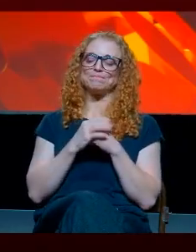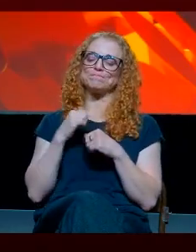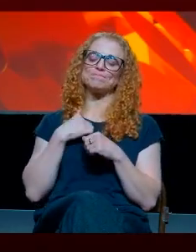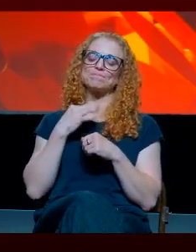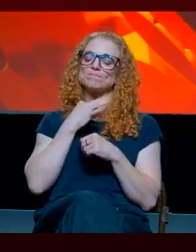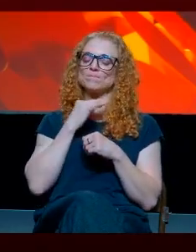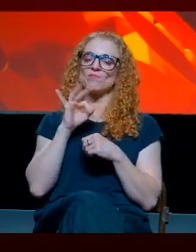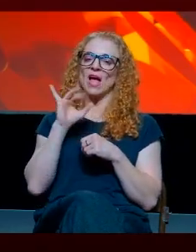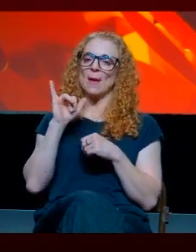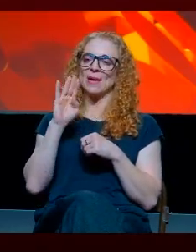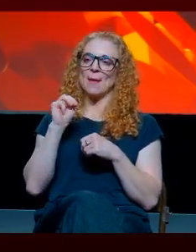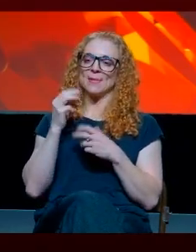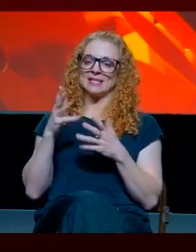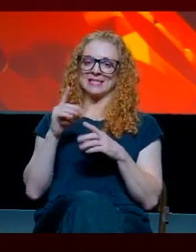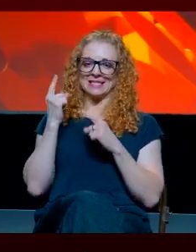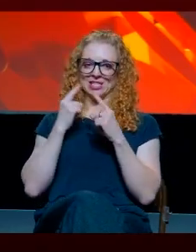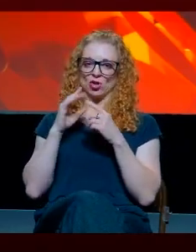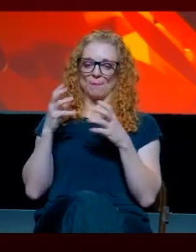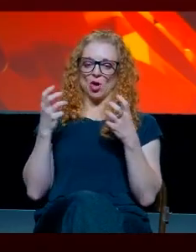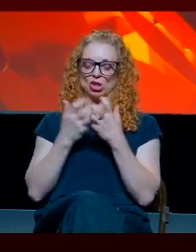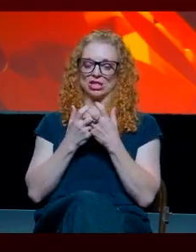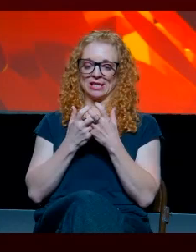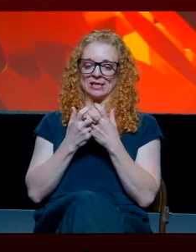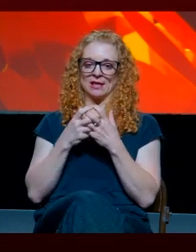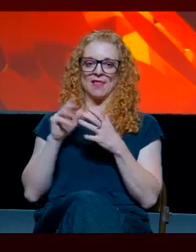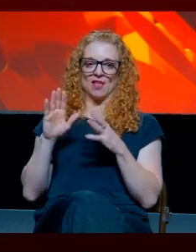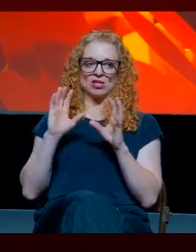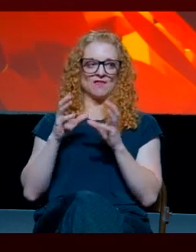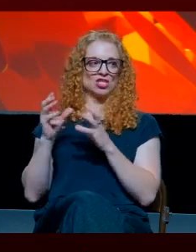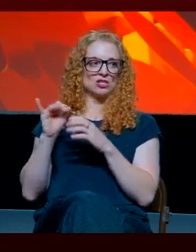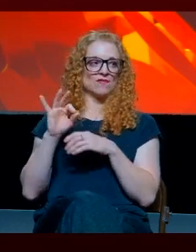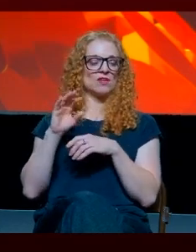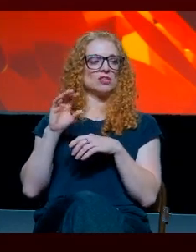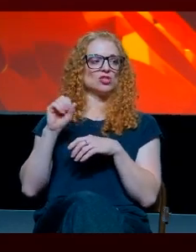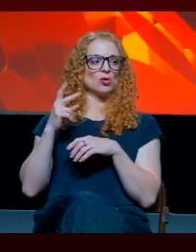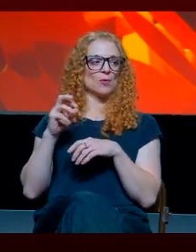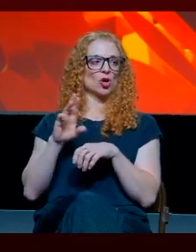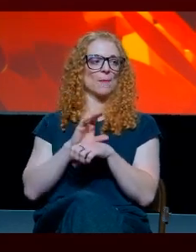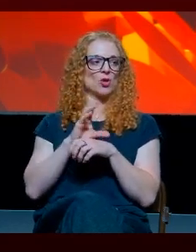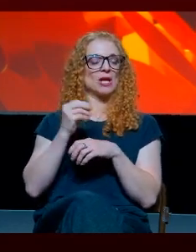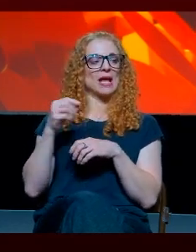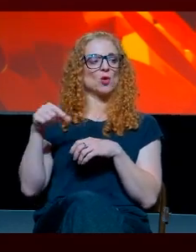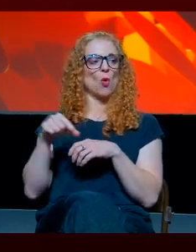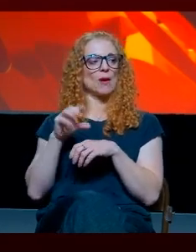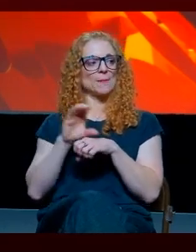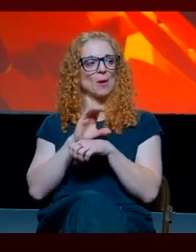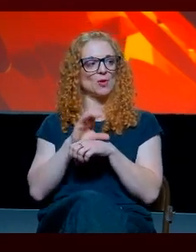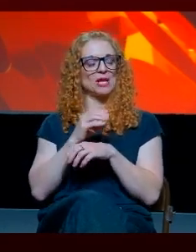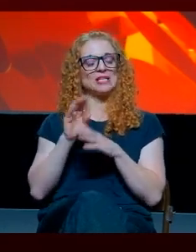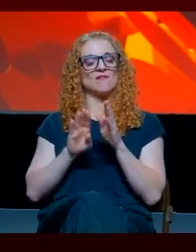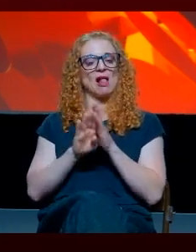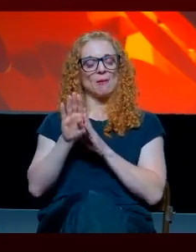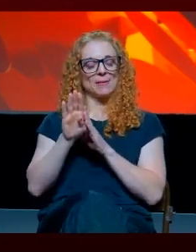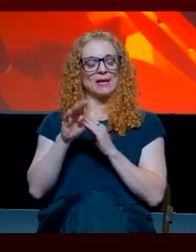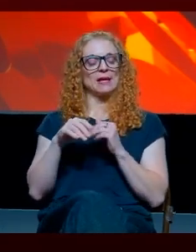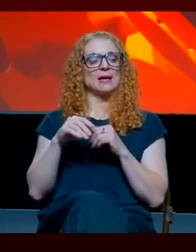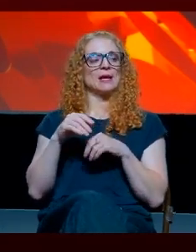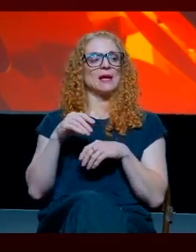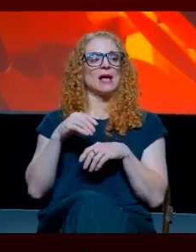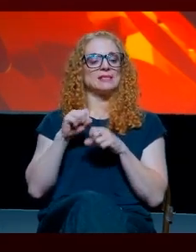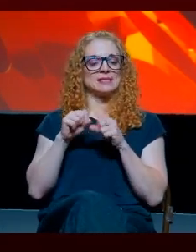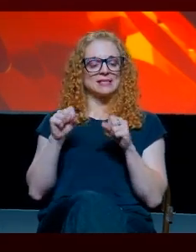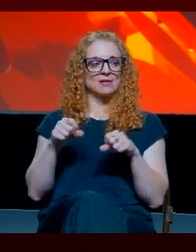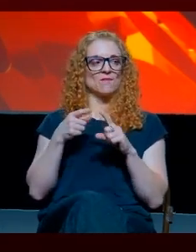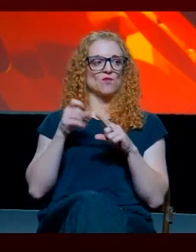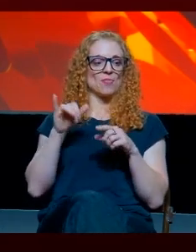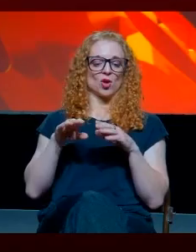if IBM has considered actually merging their divisions of supercomputing and quantum computing and developing a system